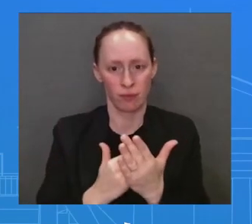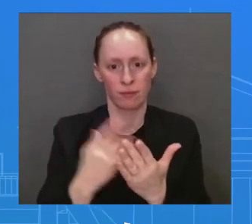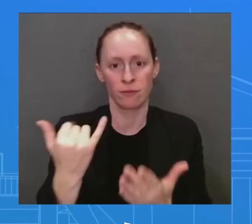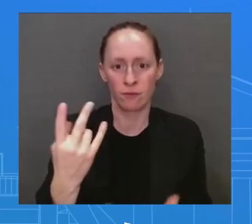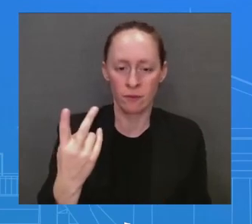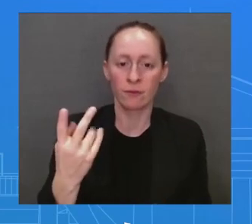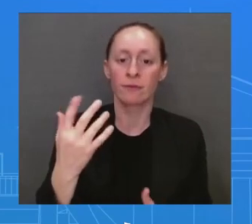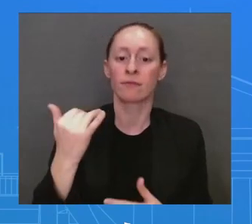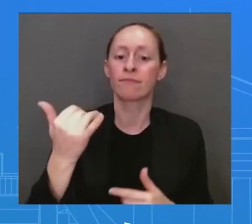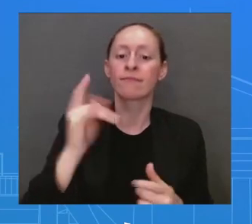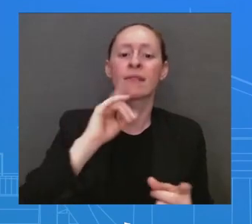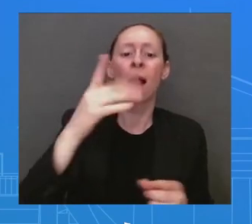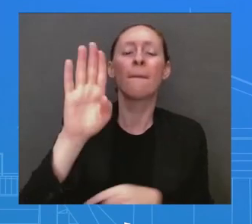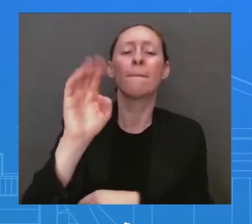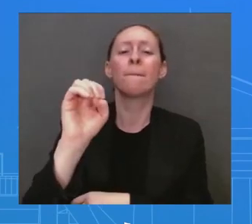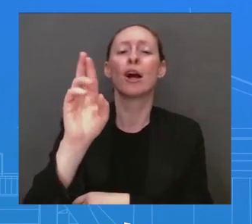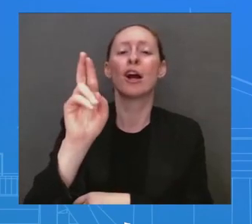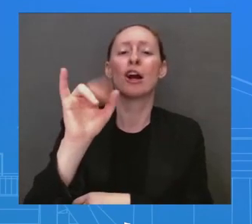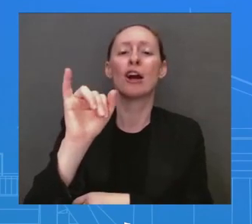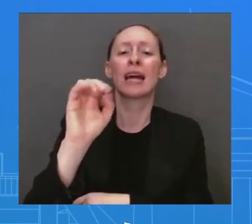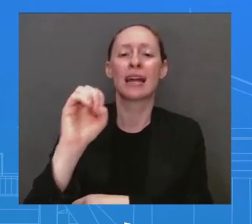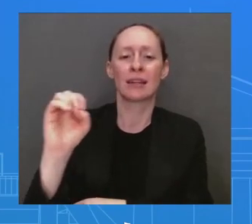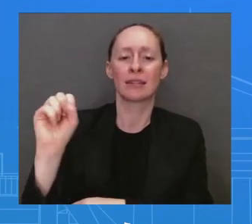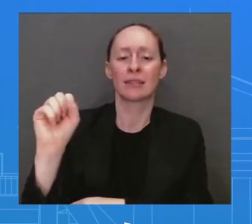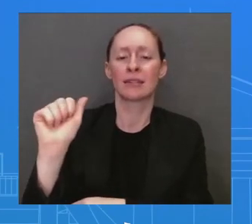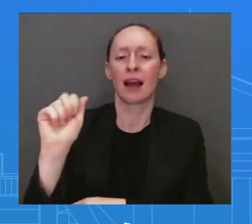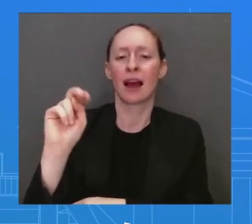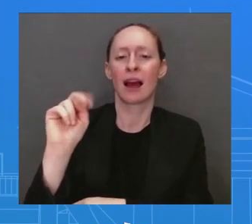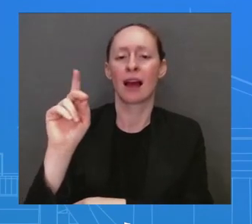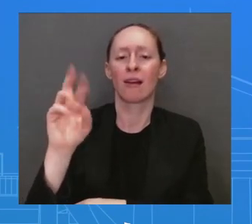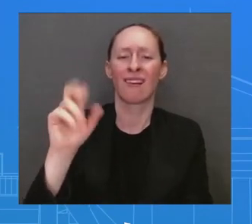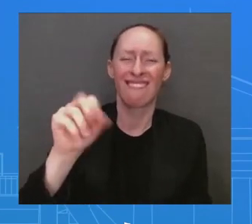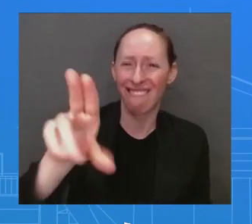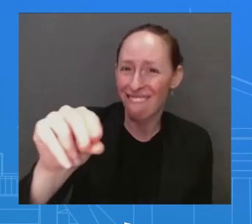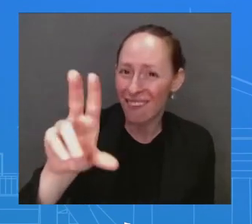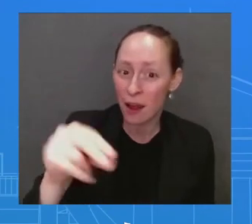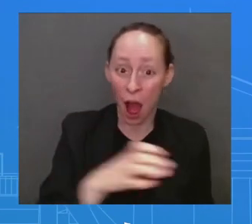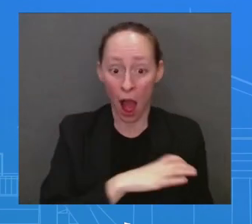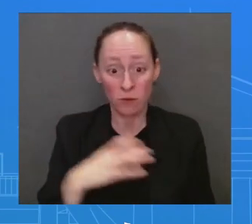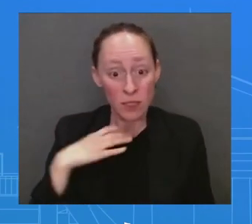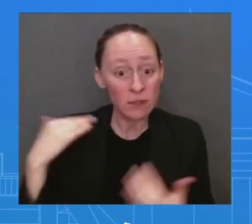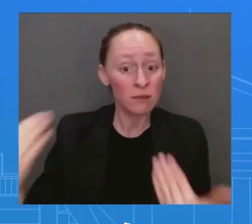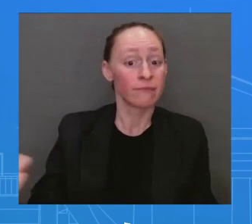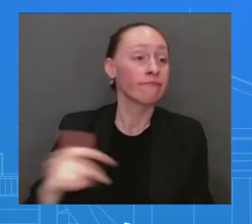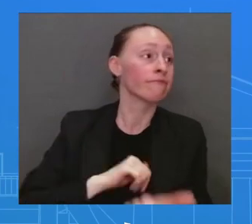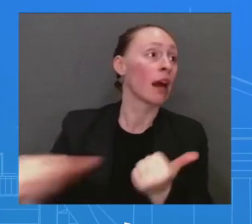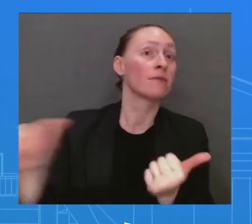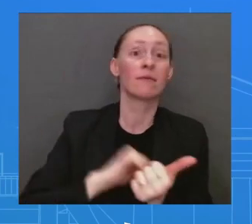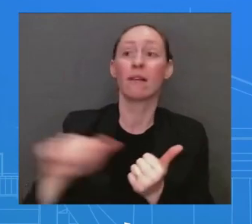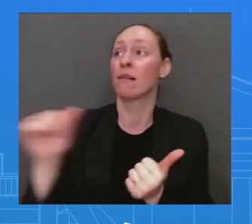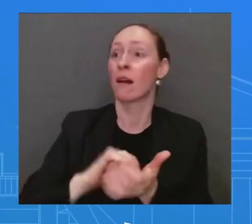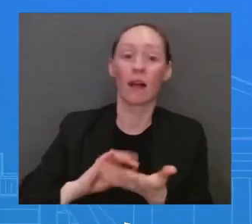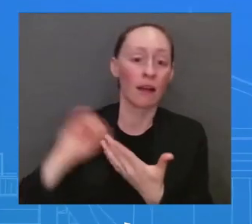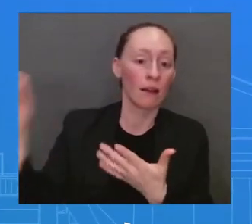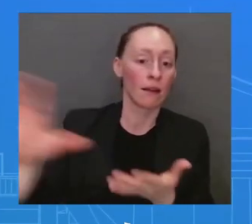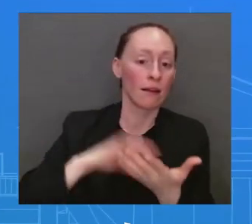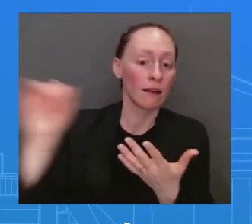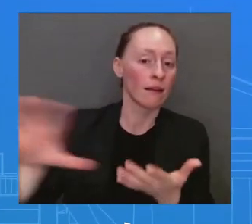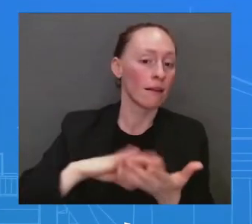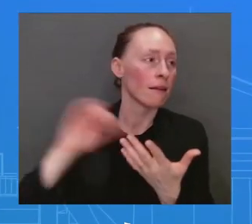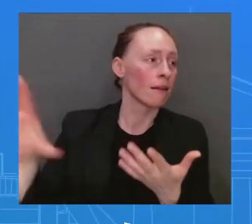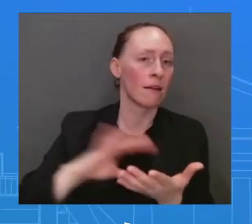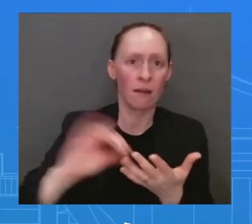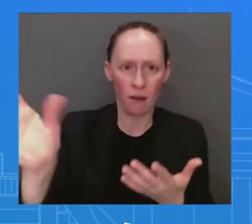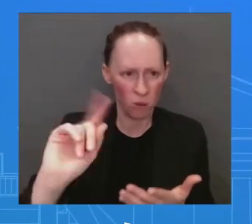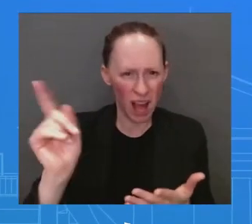tens of billions for priorities abroad without addressing the priorities at home. So why did the White House choose to do it in separate packages? I mean, look, in Director